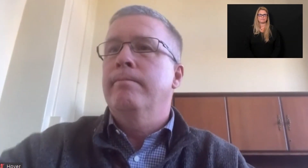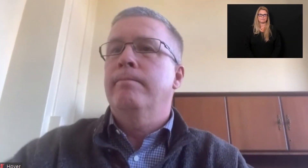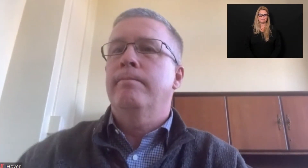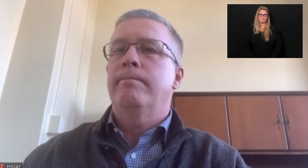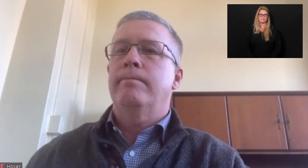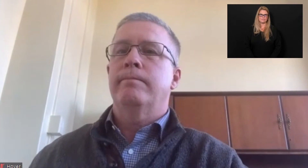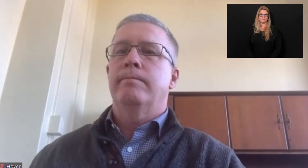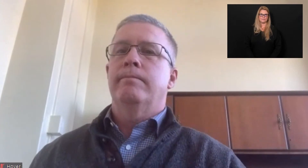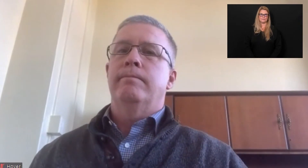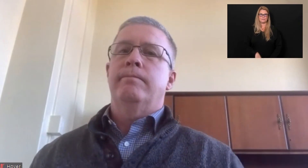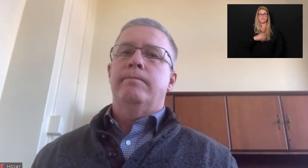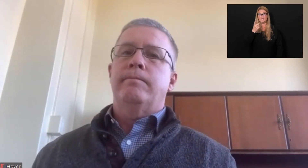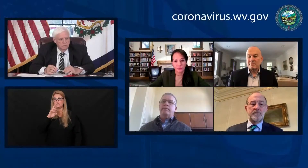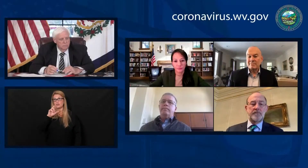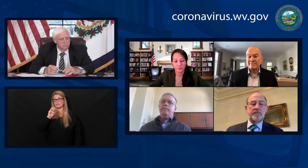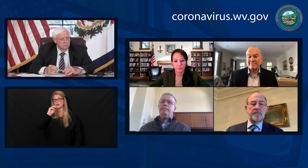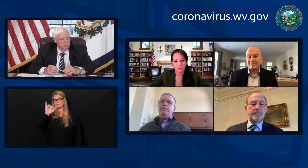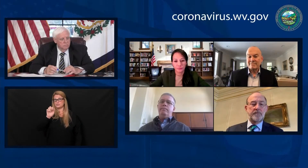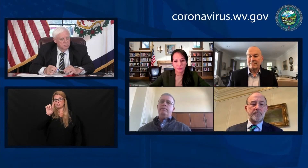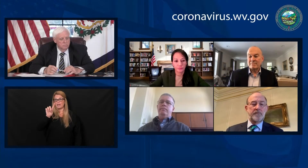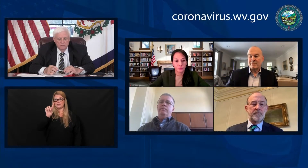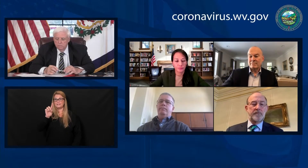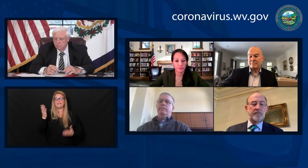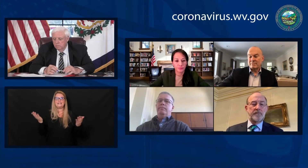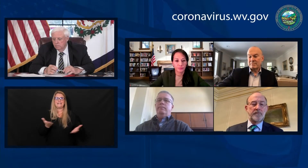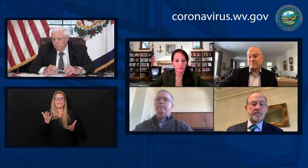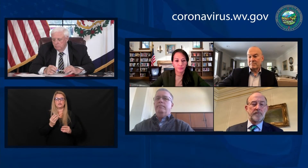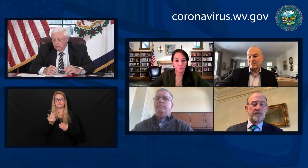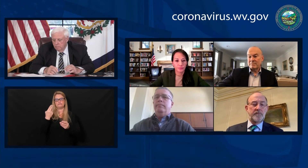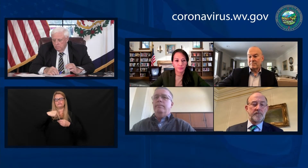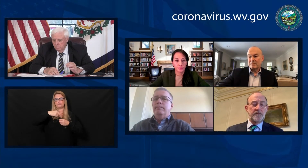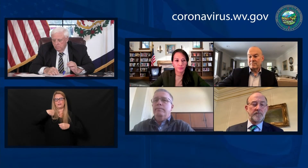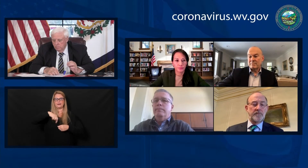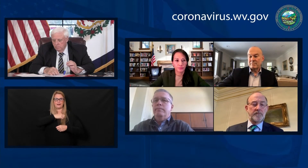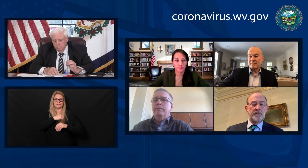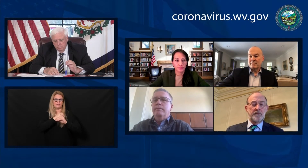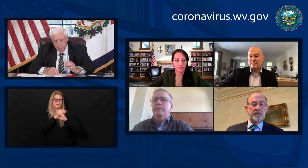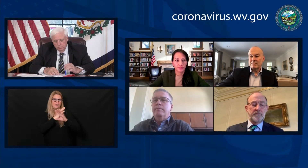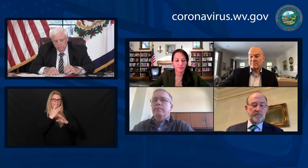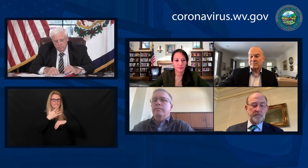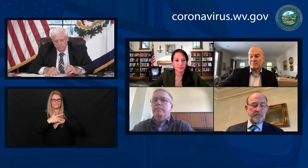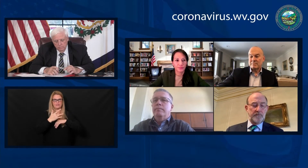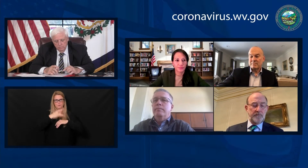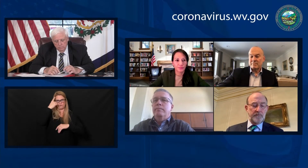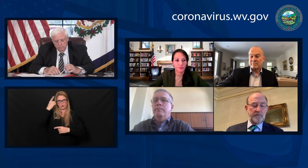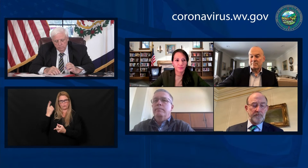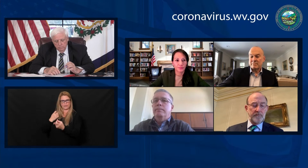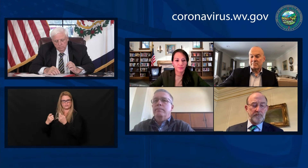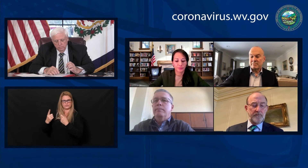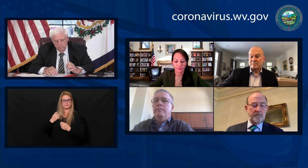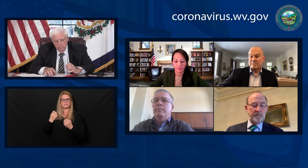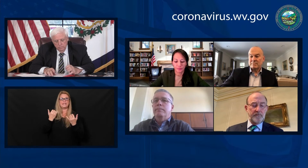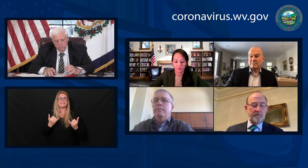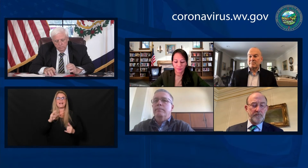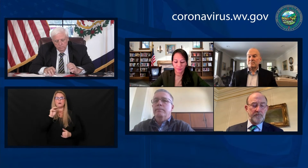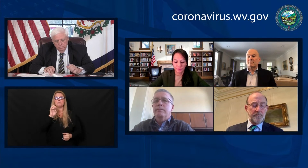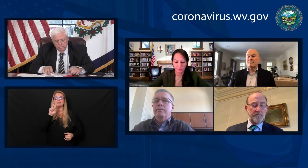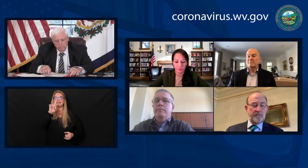sir. Dr. Ayn Amjad, our state health officer, is also joining us today and is available for questions. We'll now go to questions from members of the